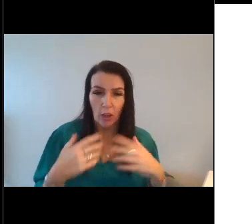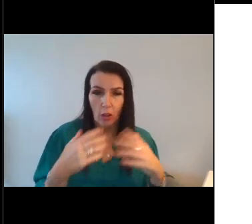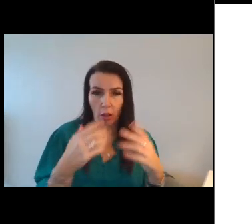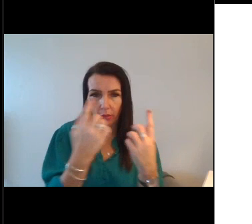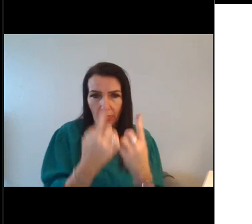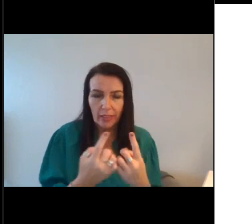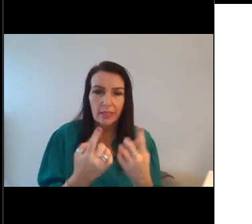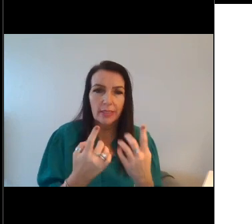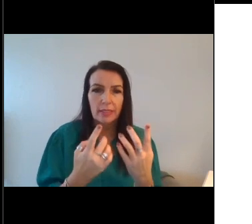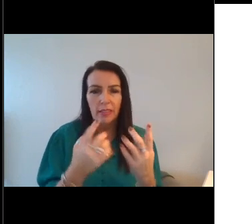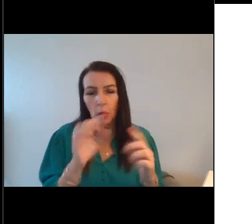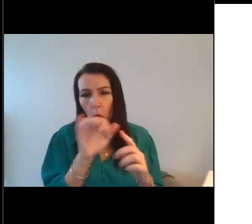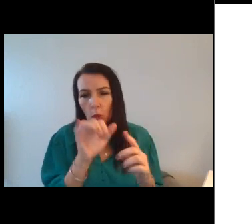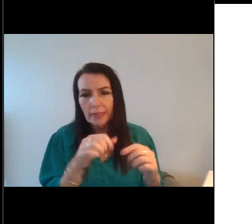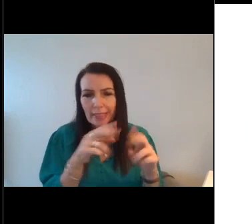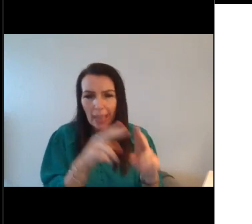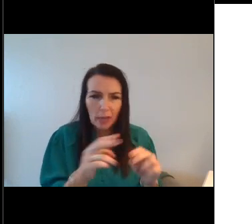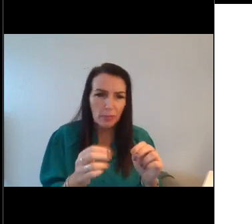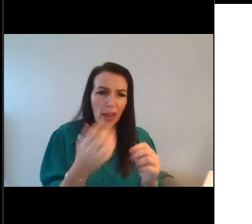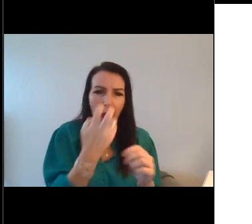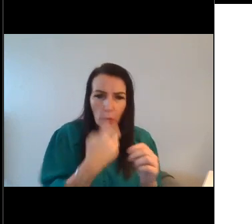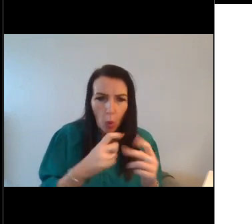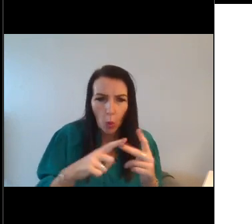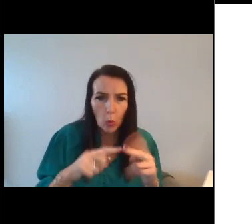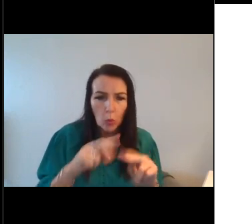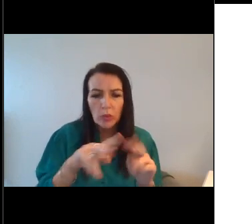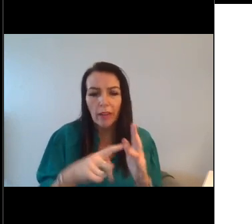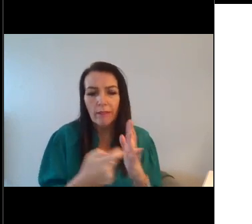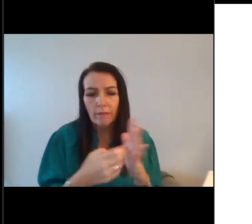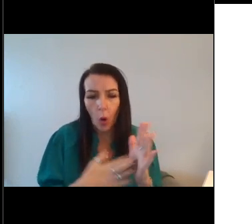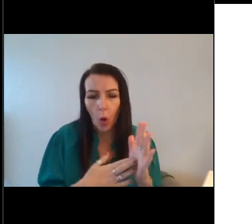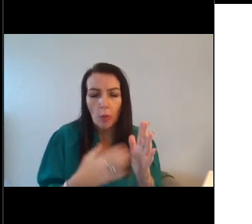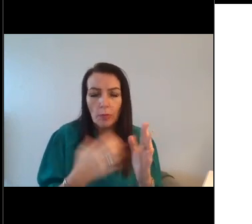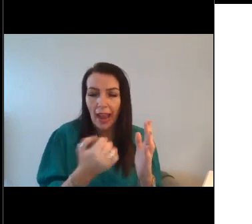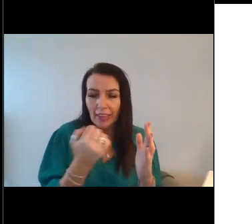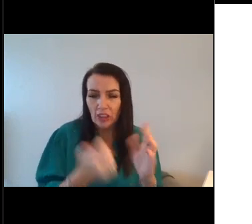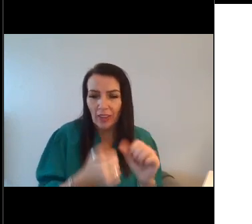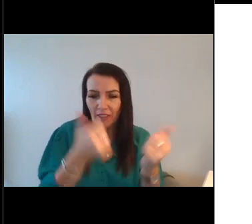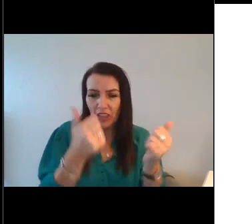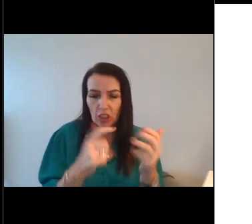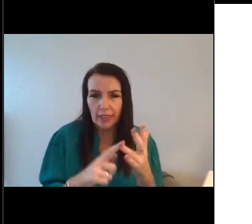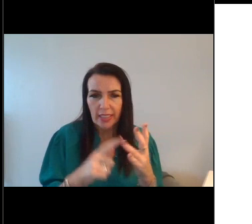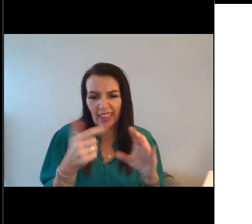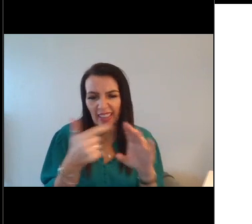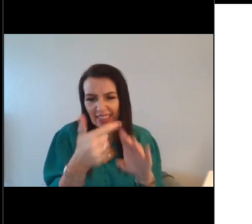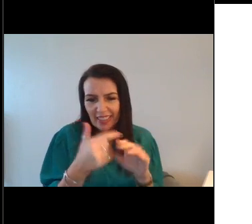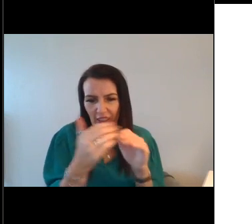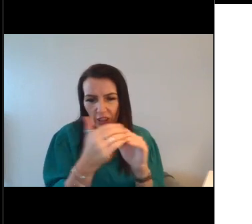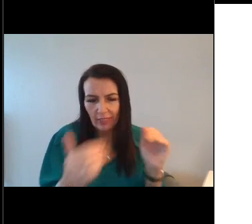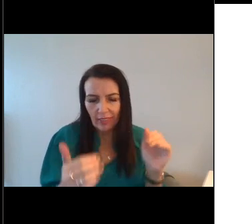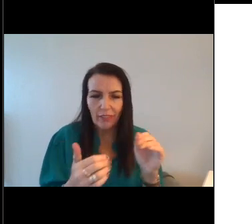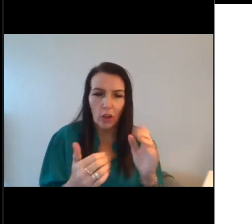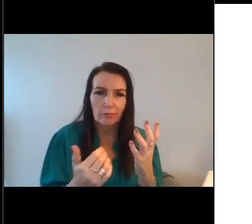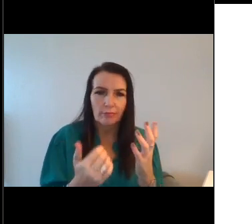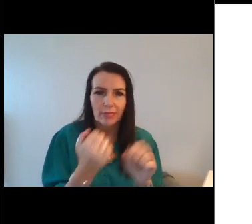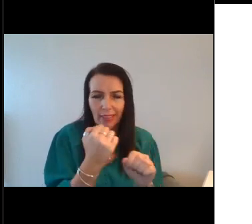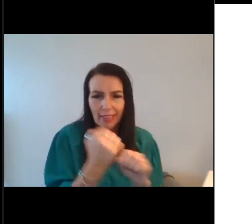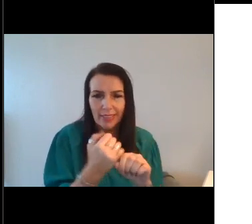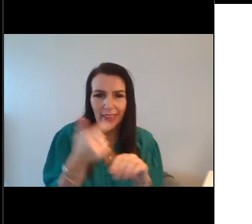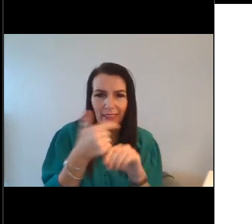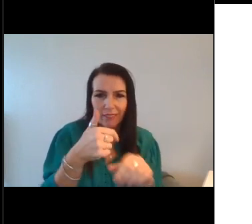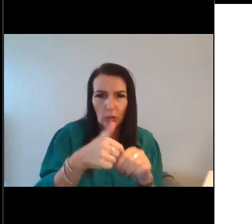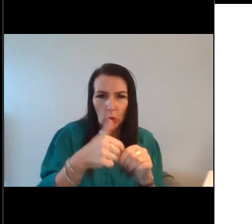property type, age, built form, energy efficiency measures such as insulation levels, glazing, fuel type, heating system,